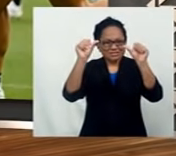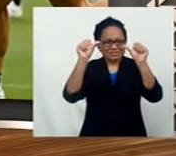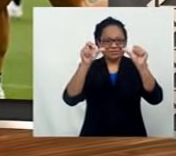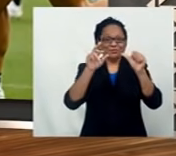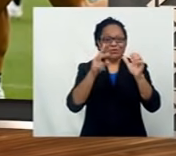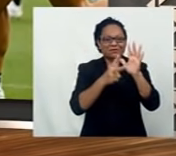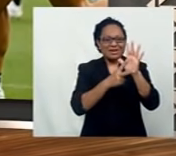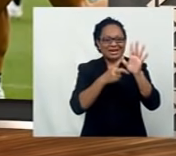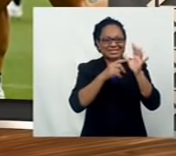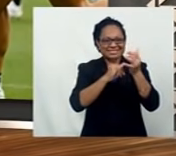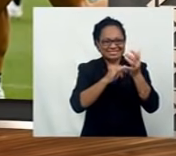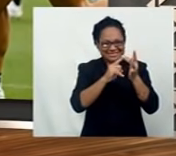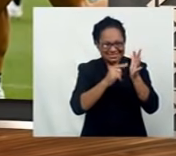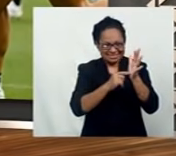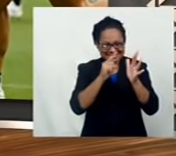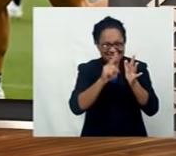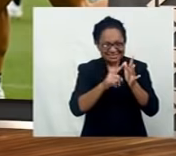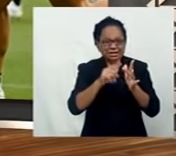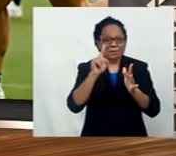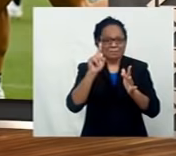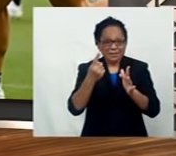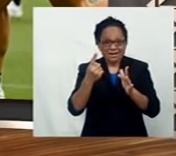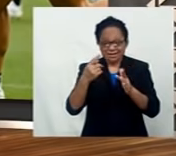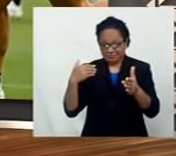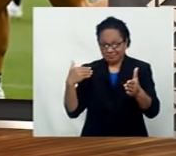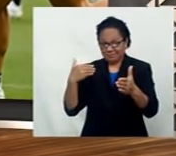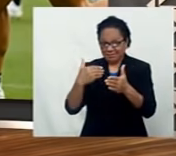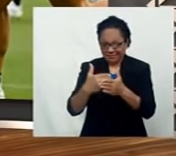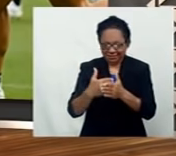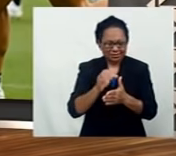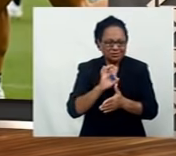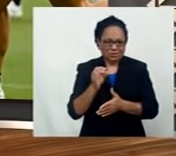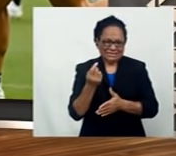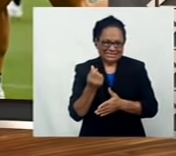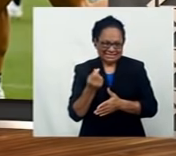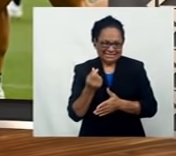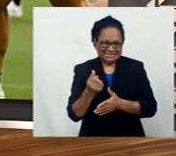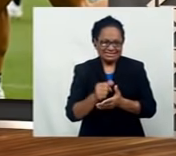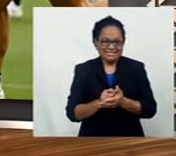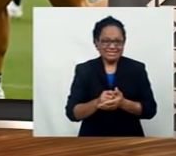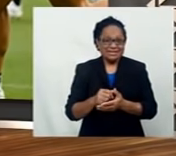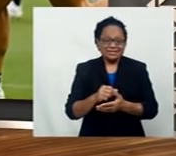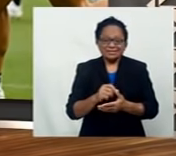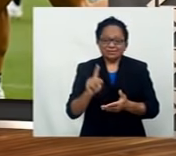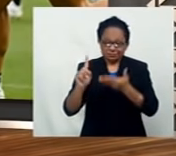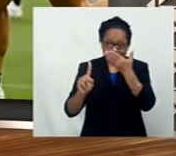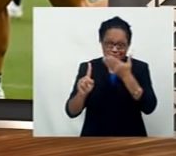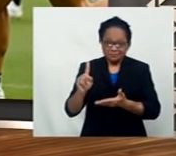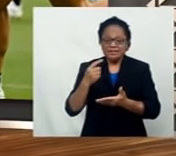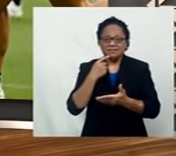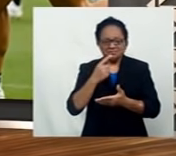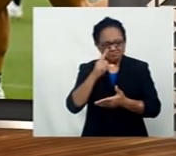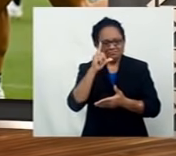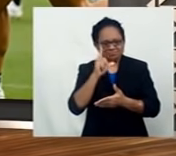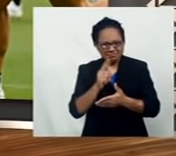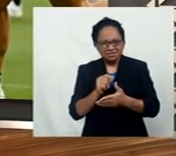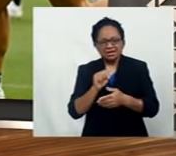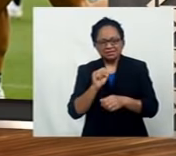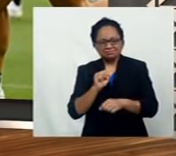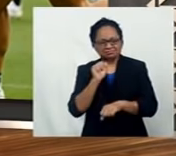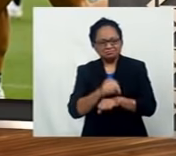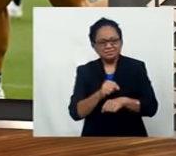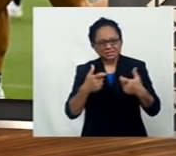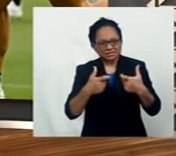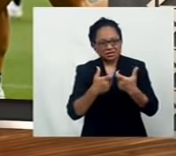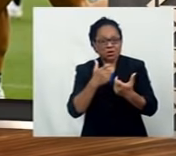in life, the journey was far from easy. Solikoviti says she was able to overcome many of those challenges by taking inspiration